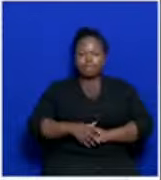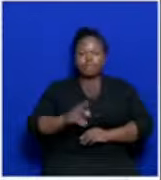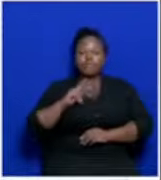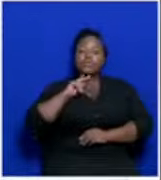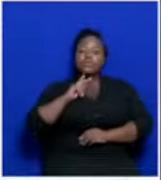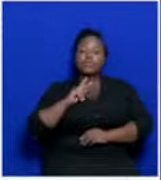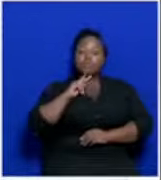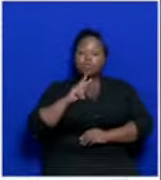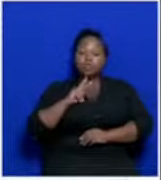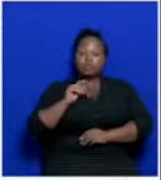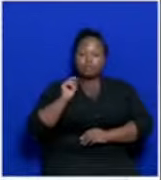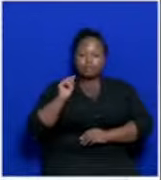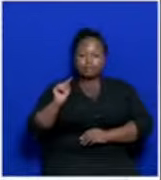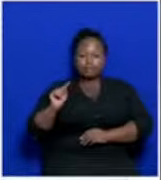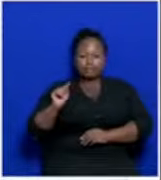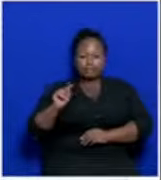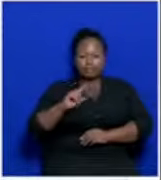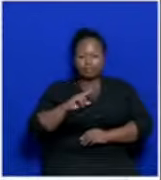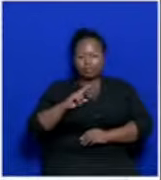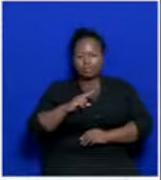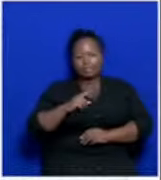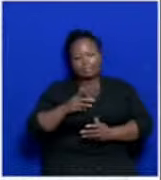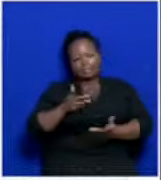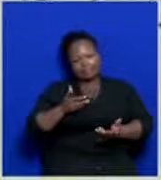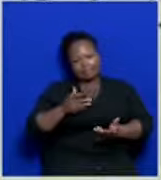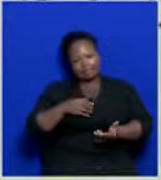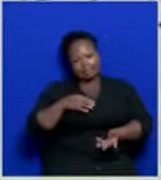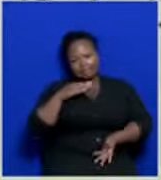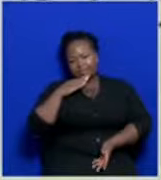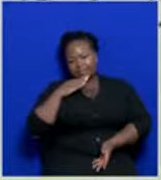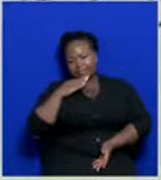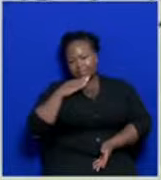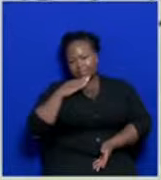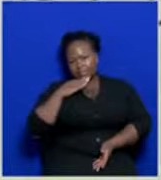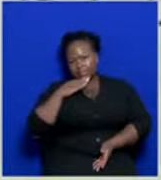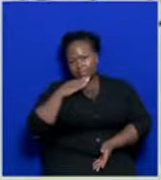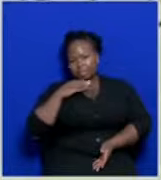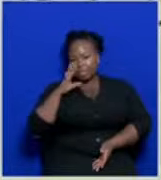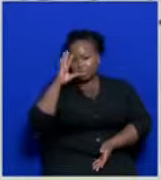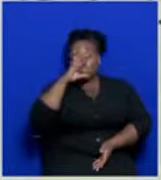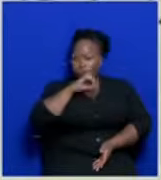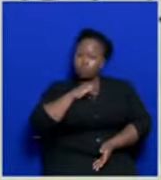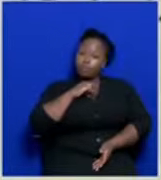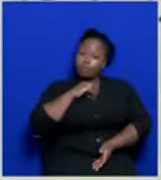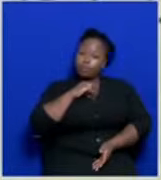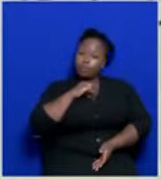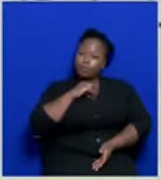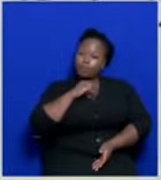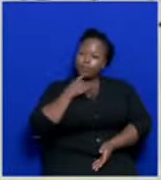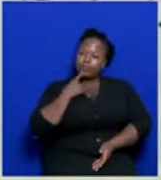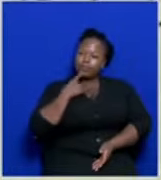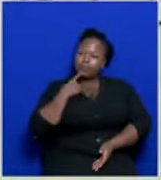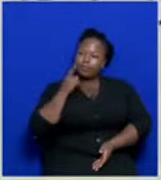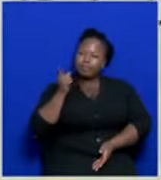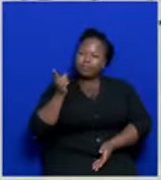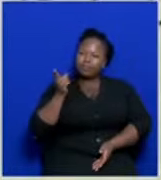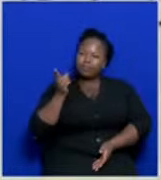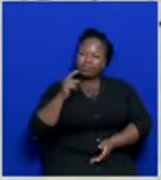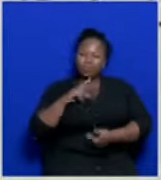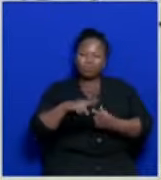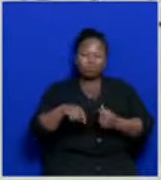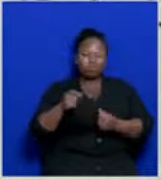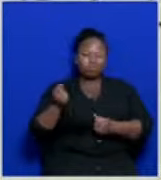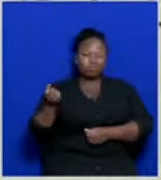I'm unable, which means it was, I assume it has been a long time. I do